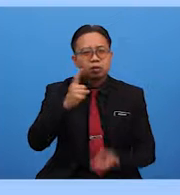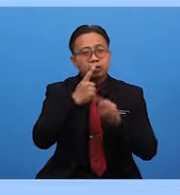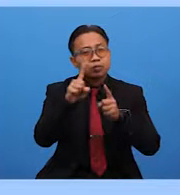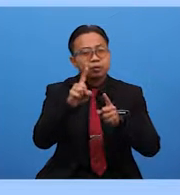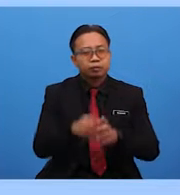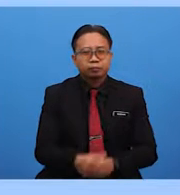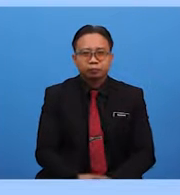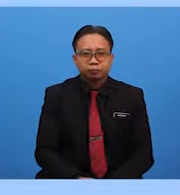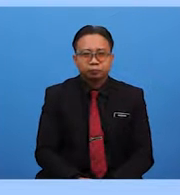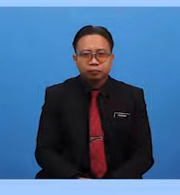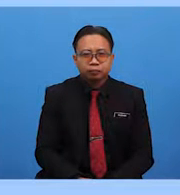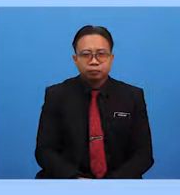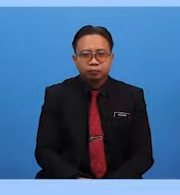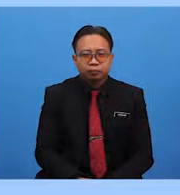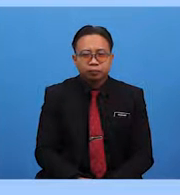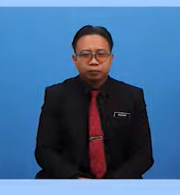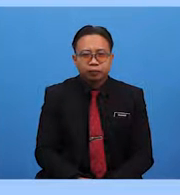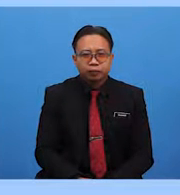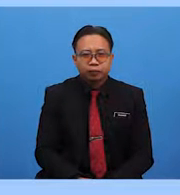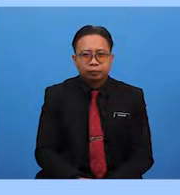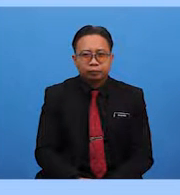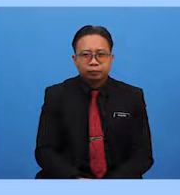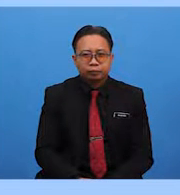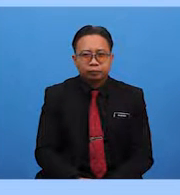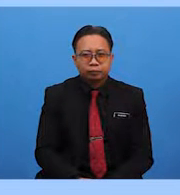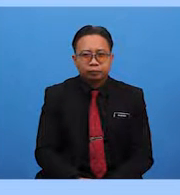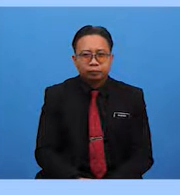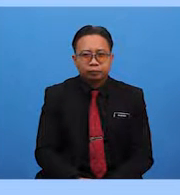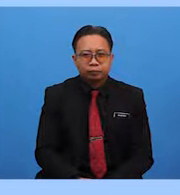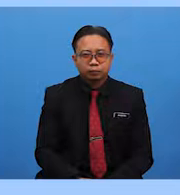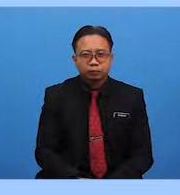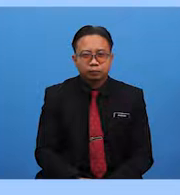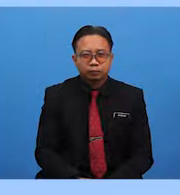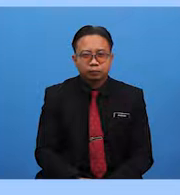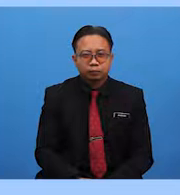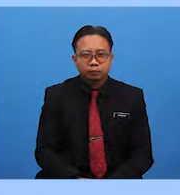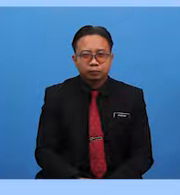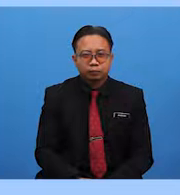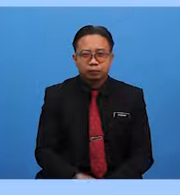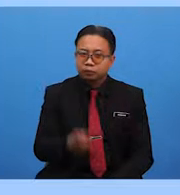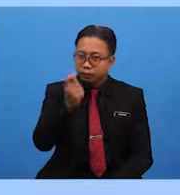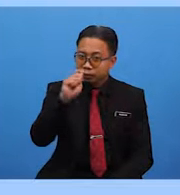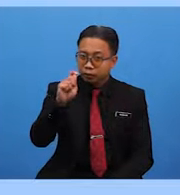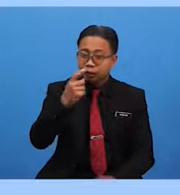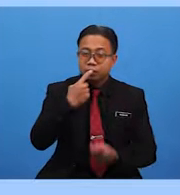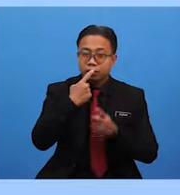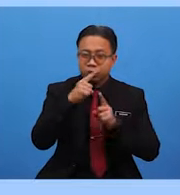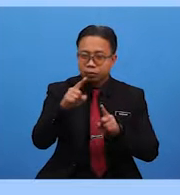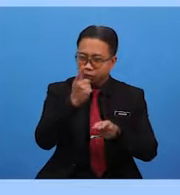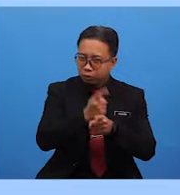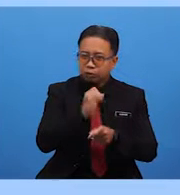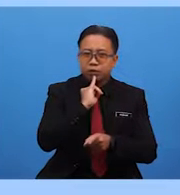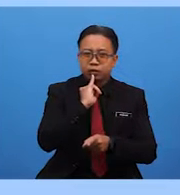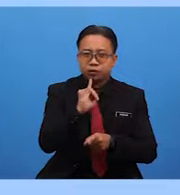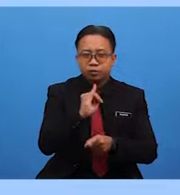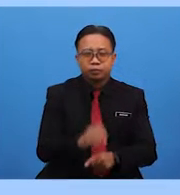5, 4, 3, 2, and 1. Which one is the correct sentence? Yippee! You've got this. The correct sentence